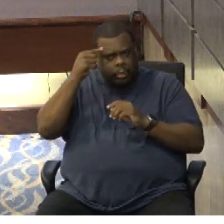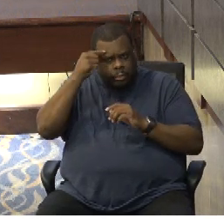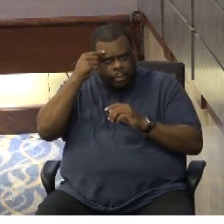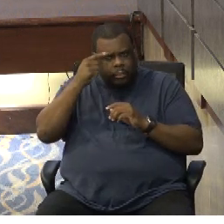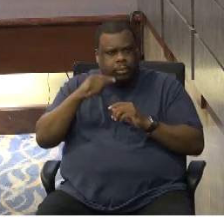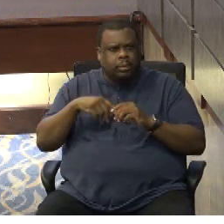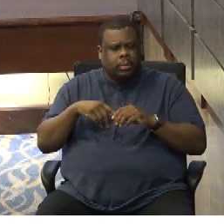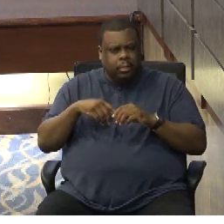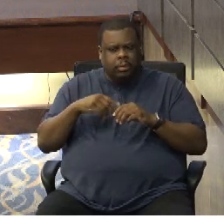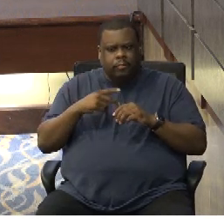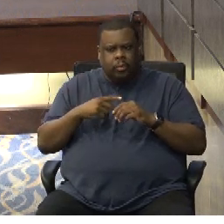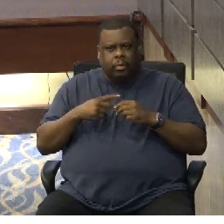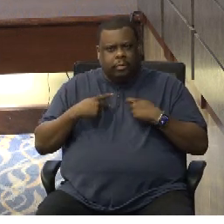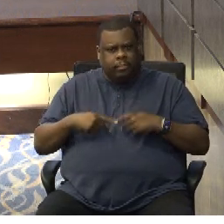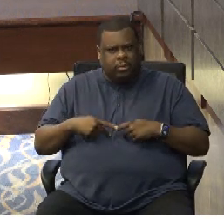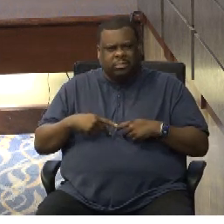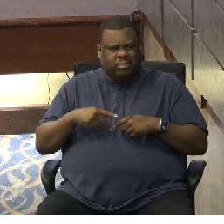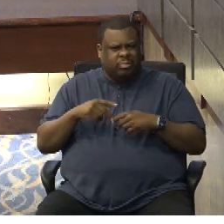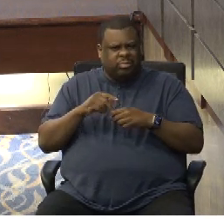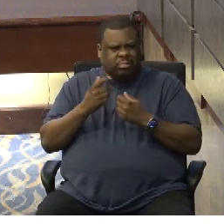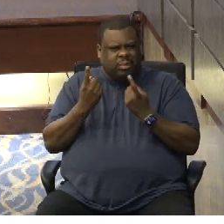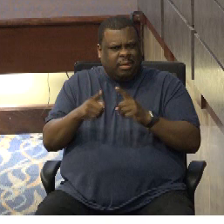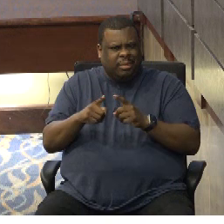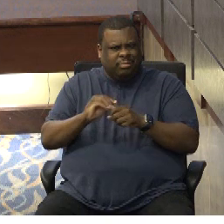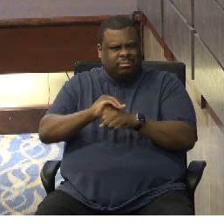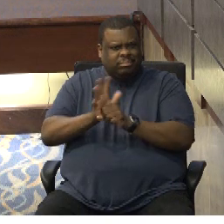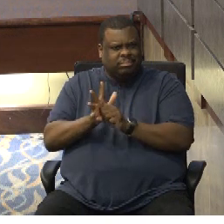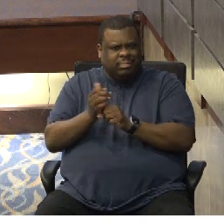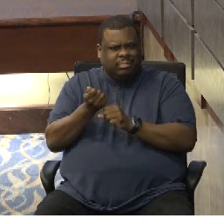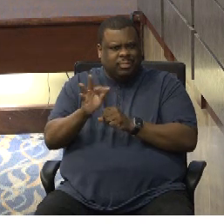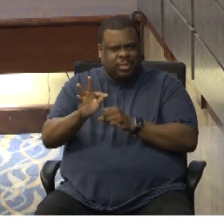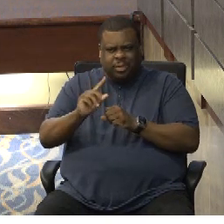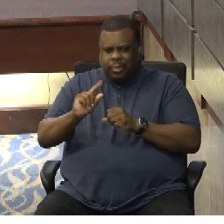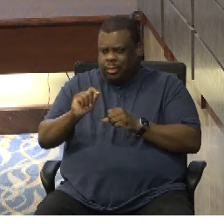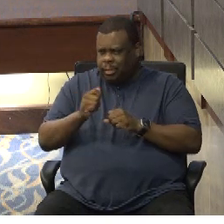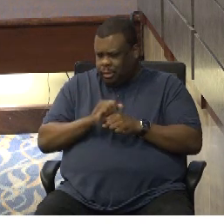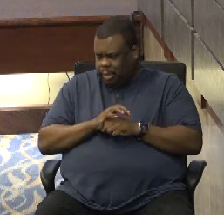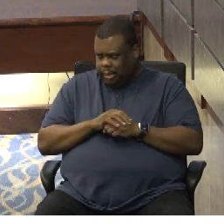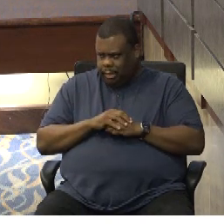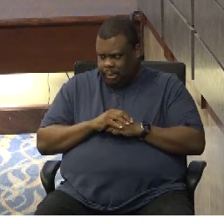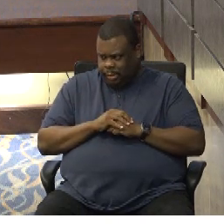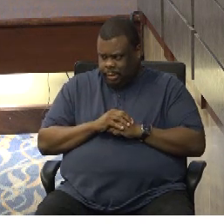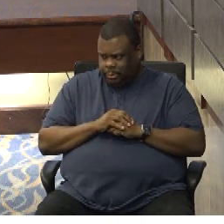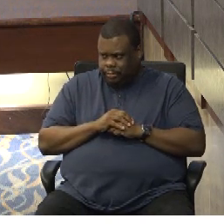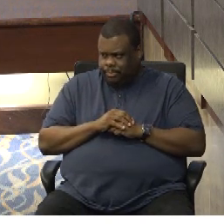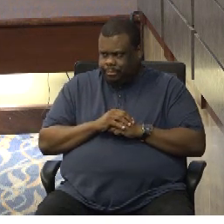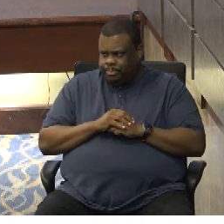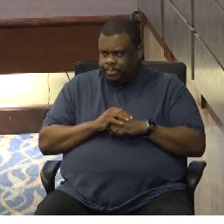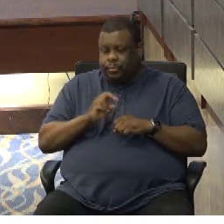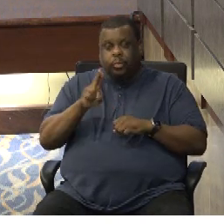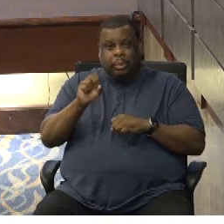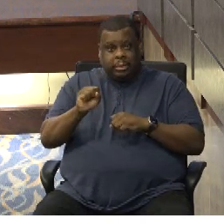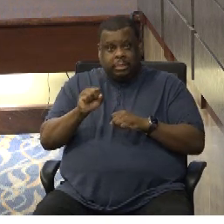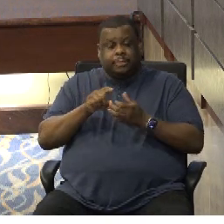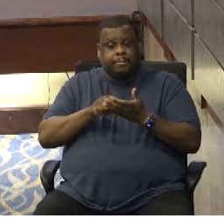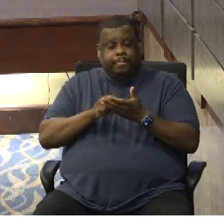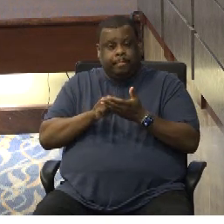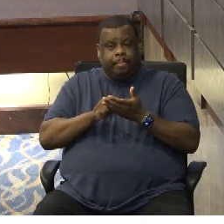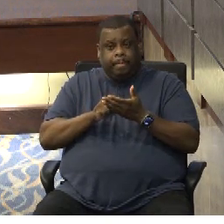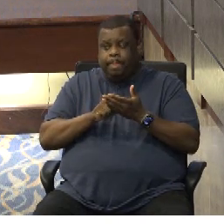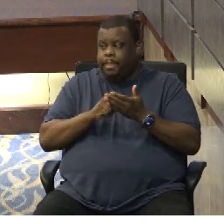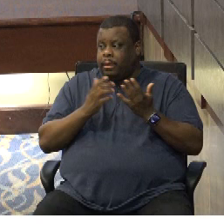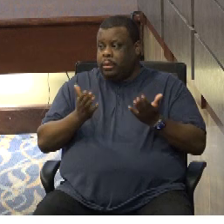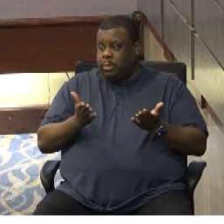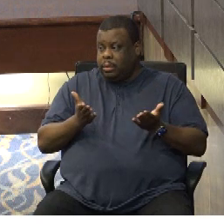the fiscal impacts related to COVID-19. As part of the act, it required the U.S. Department of Treasury to